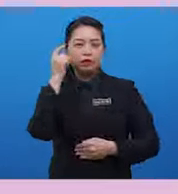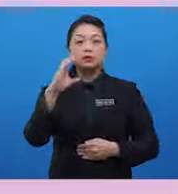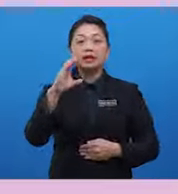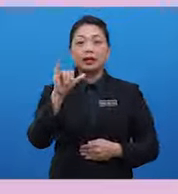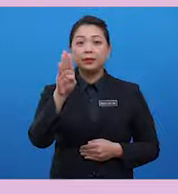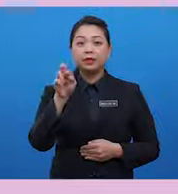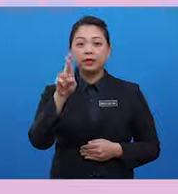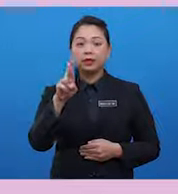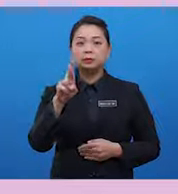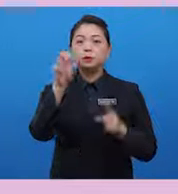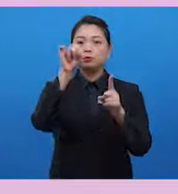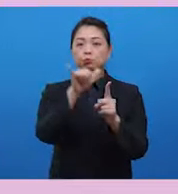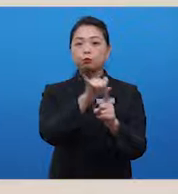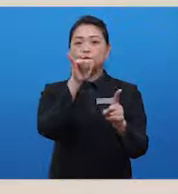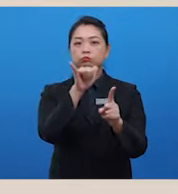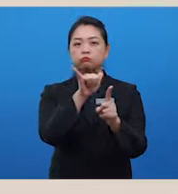cyberbullying.